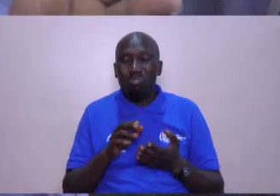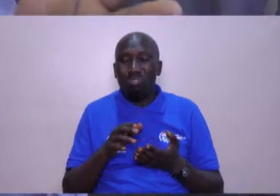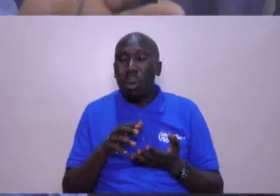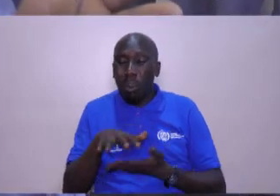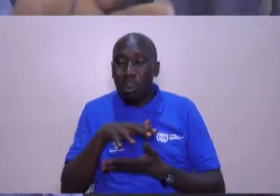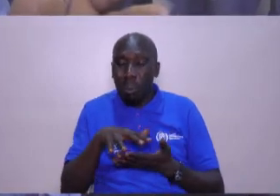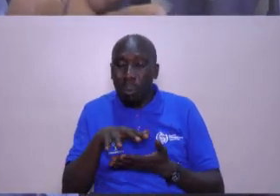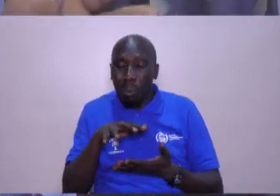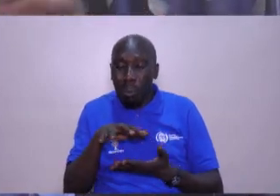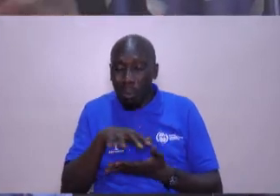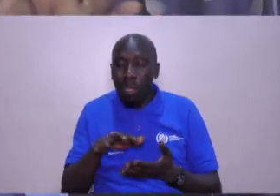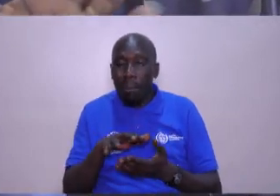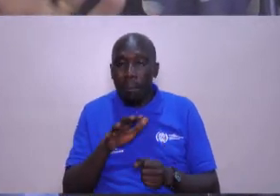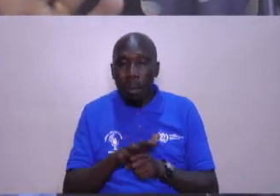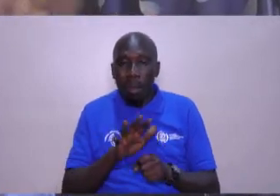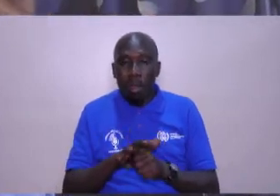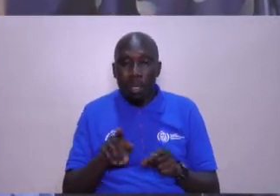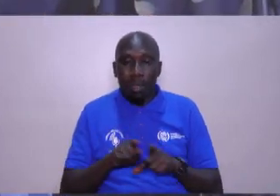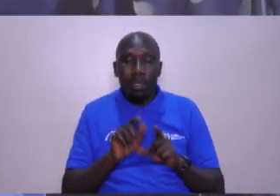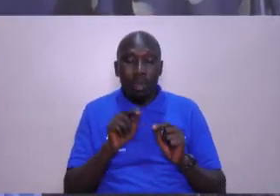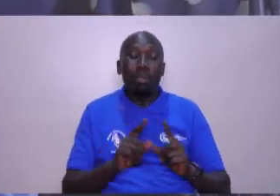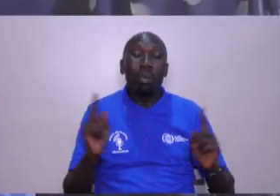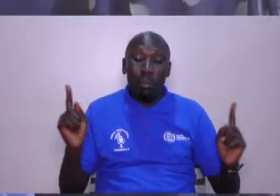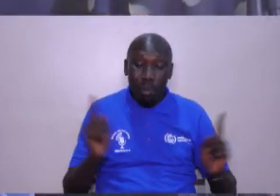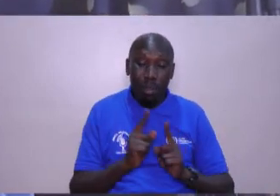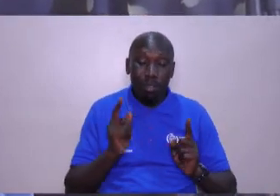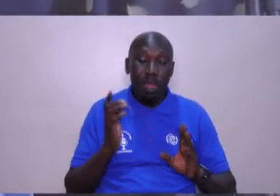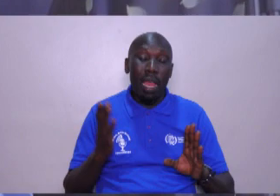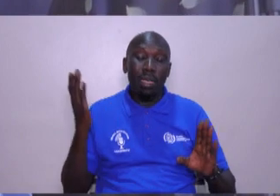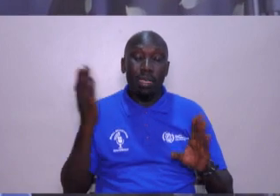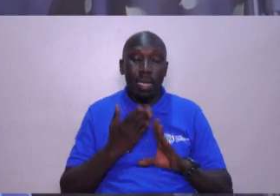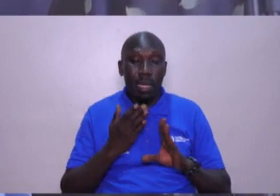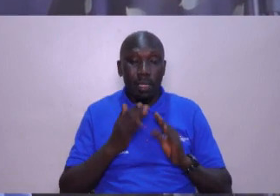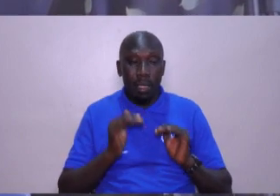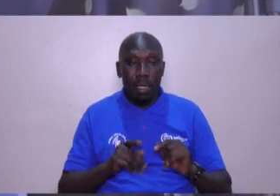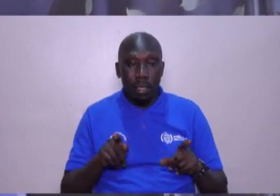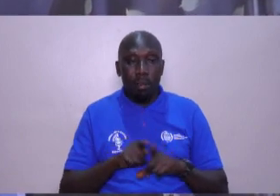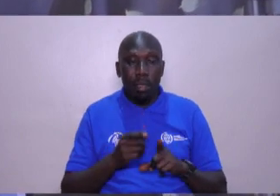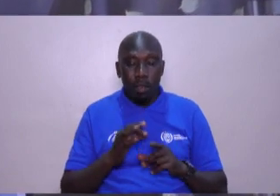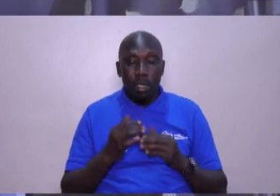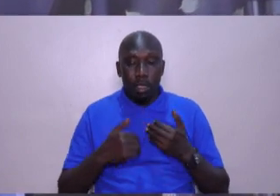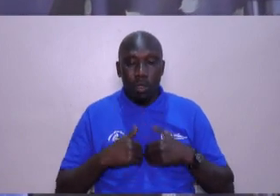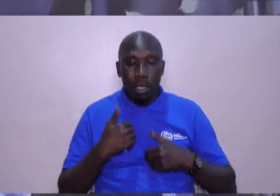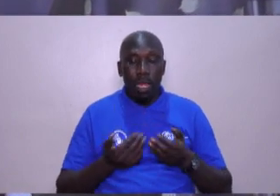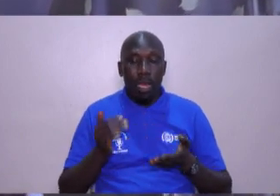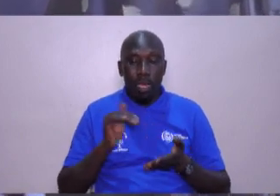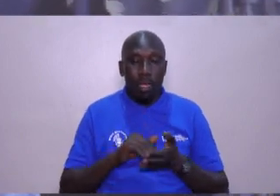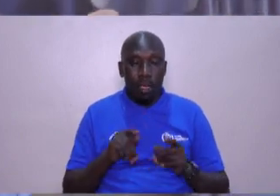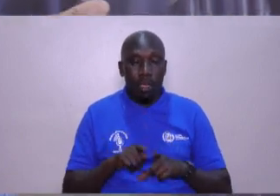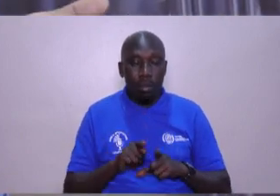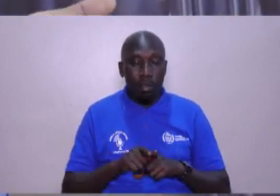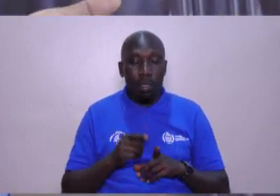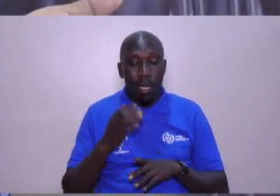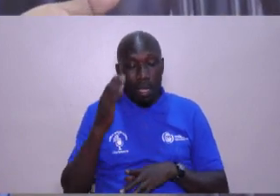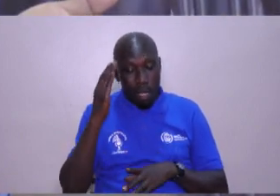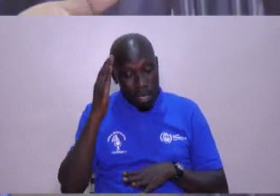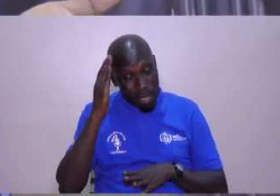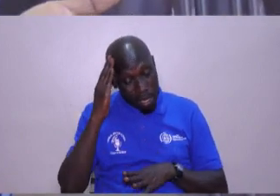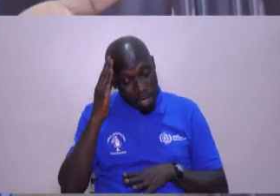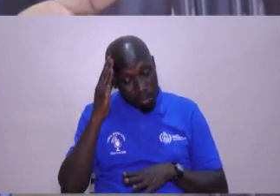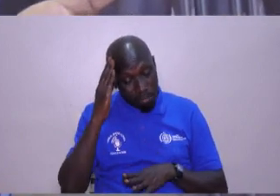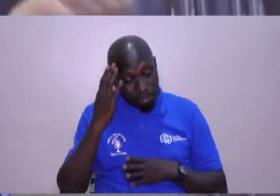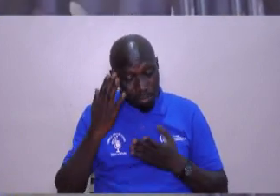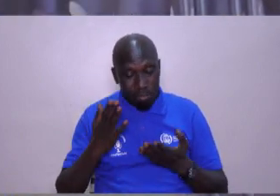the quality. Should be precise. And if it is over congested again, it may again compromise with its